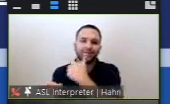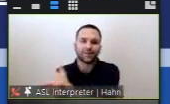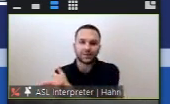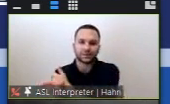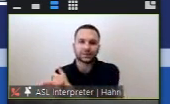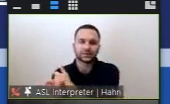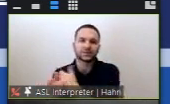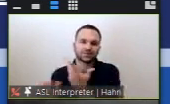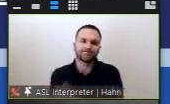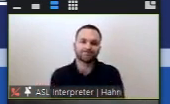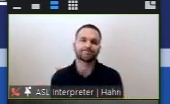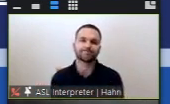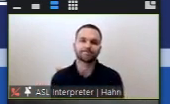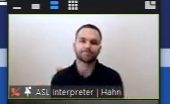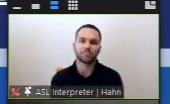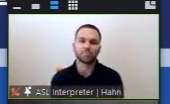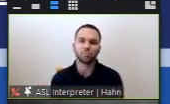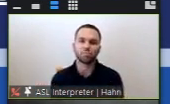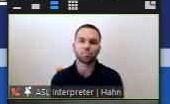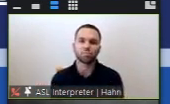point.